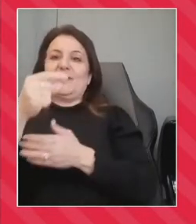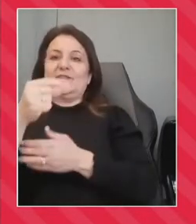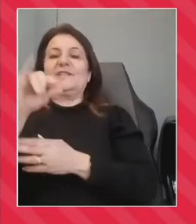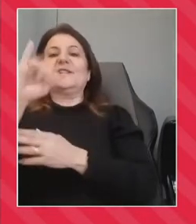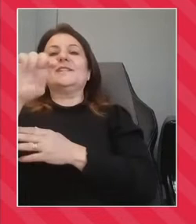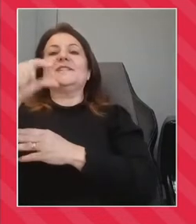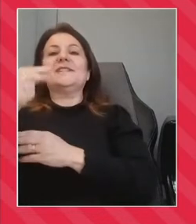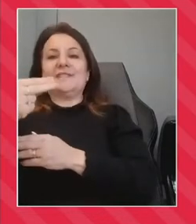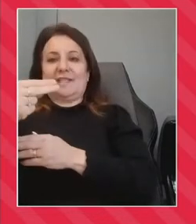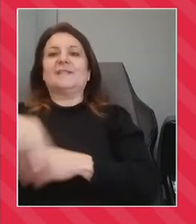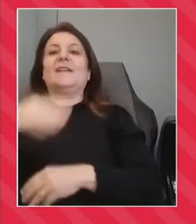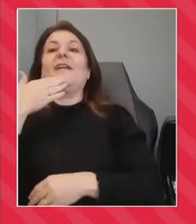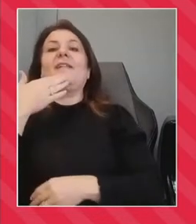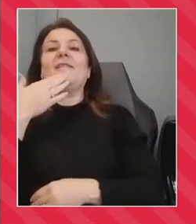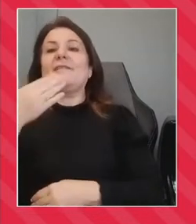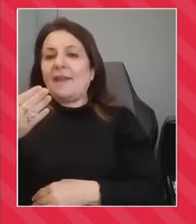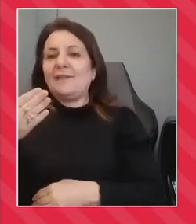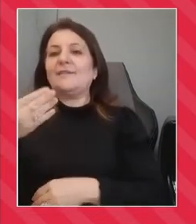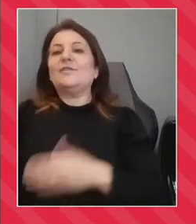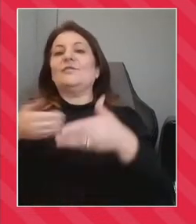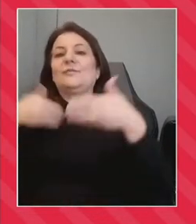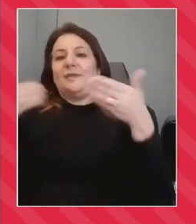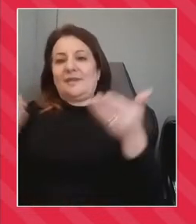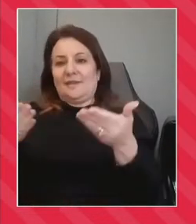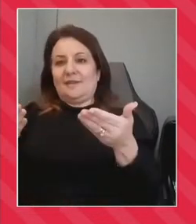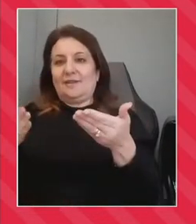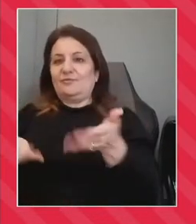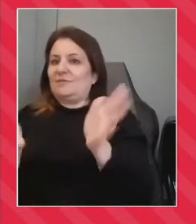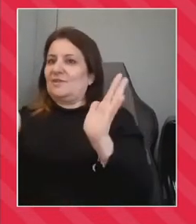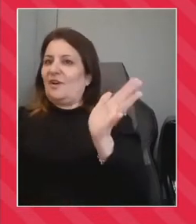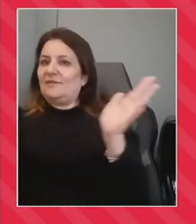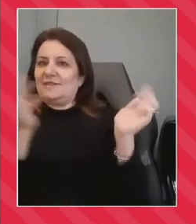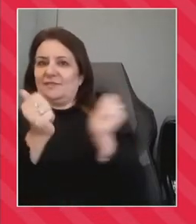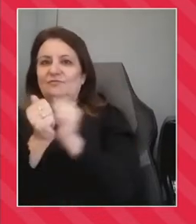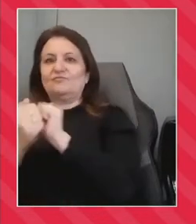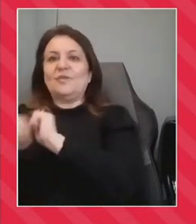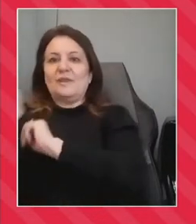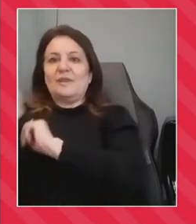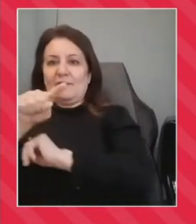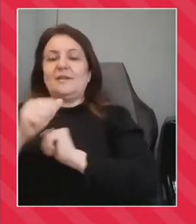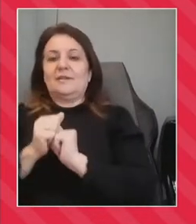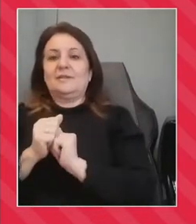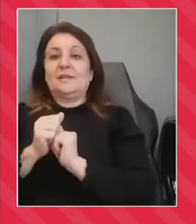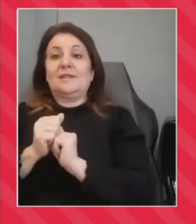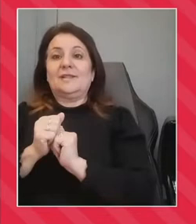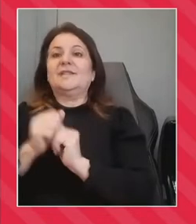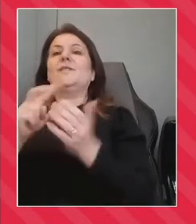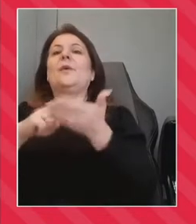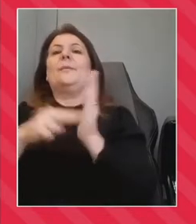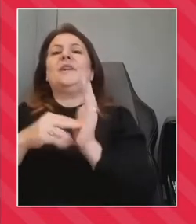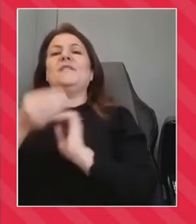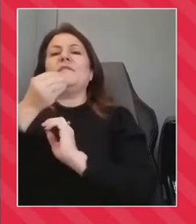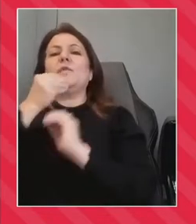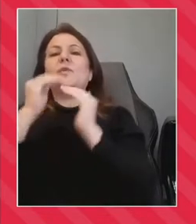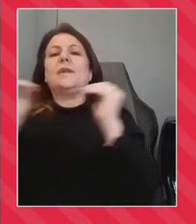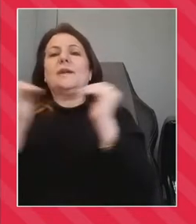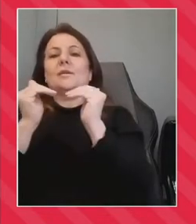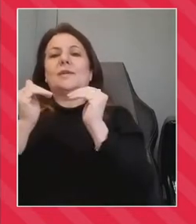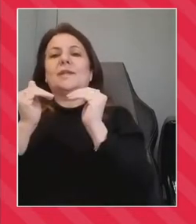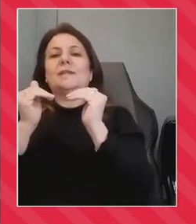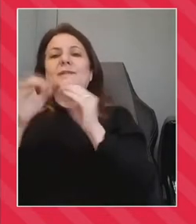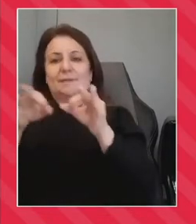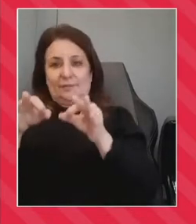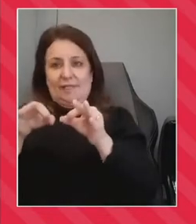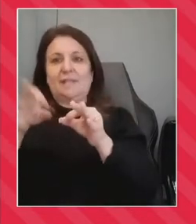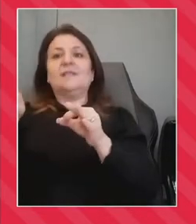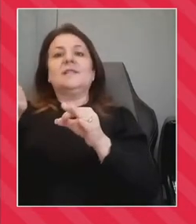all, for the invitation to be here and be in conversation with all of you. The definition of food equity that you laid out and that Dr. Odoms-Young